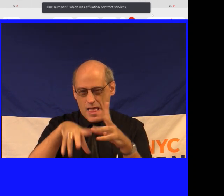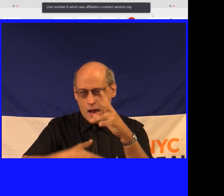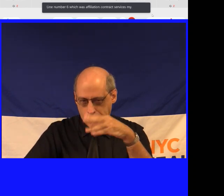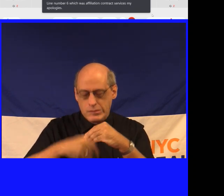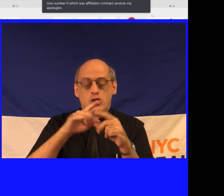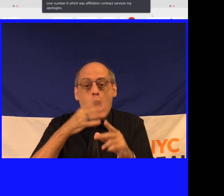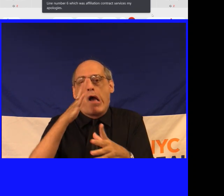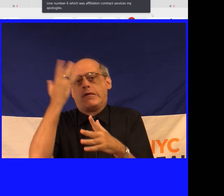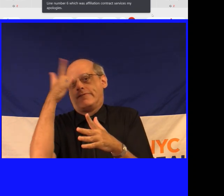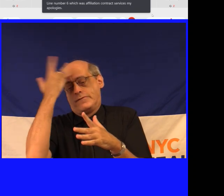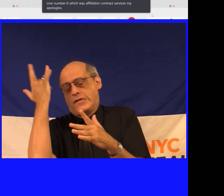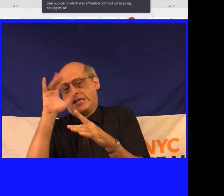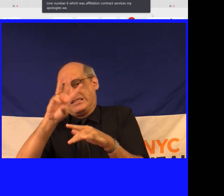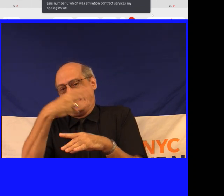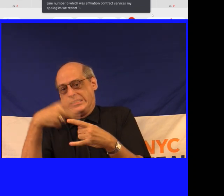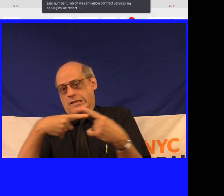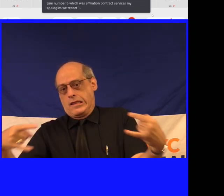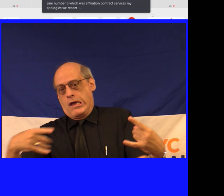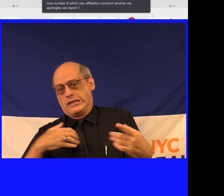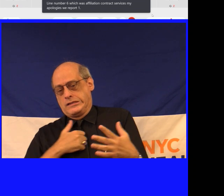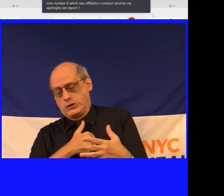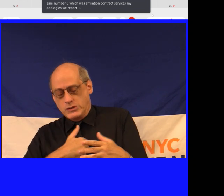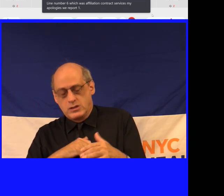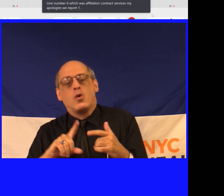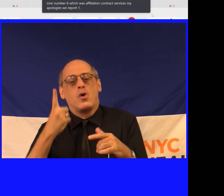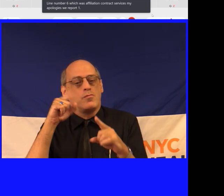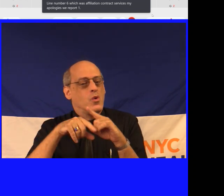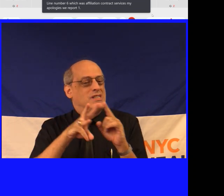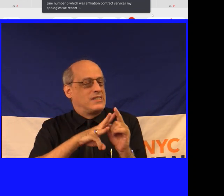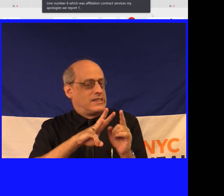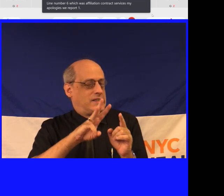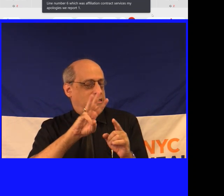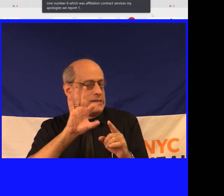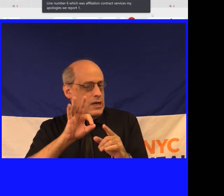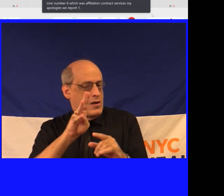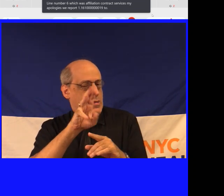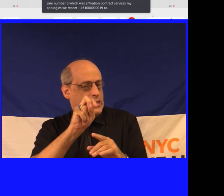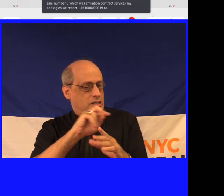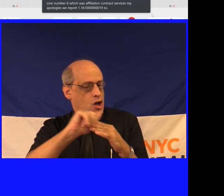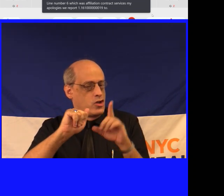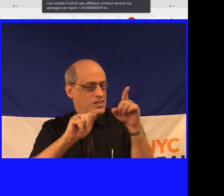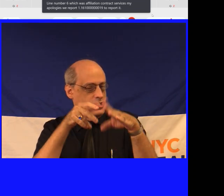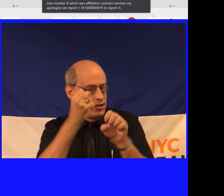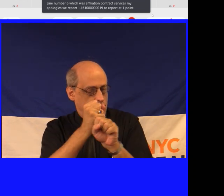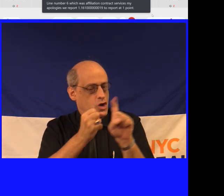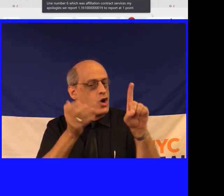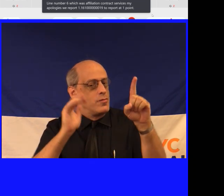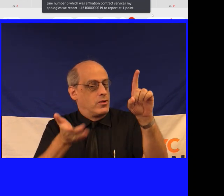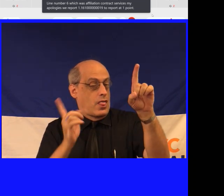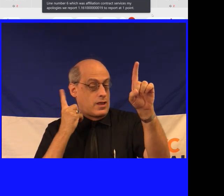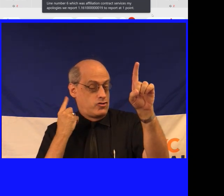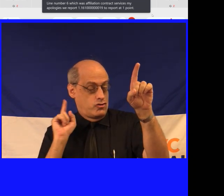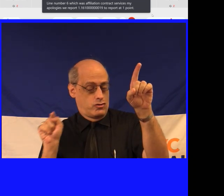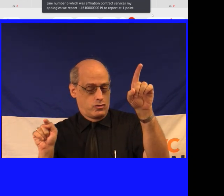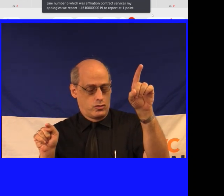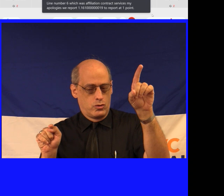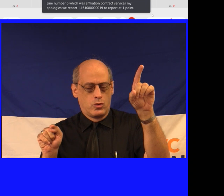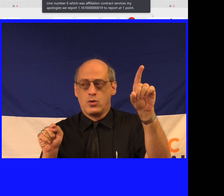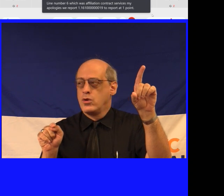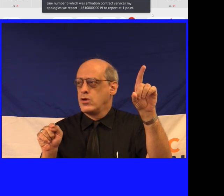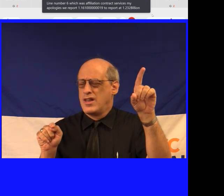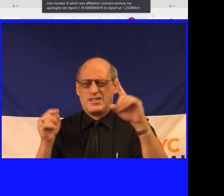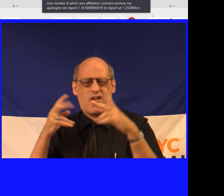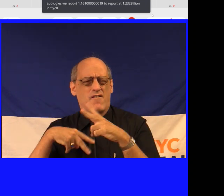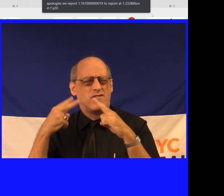apologies. We reported 1.161 billion in FY19 to a reported 1.232 billion in